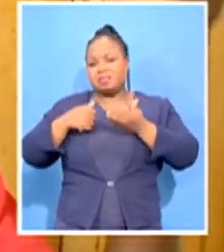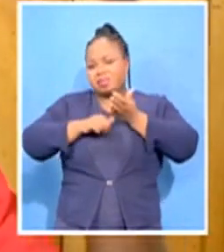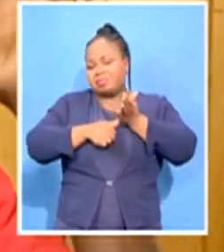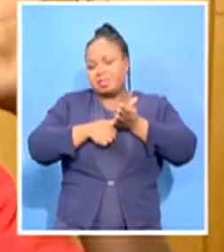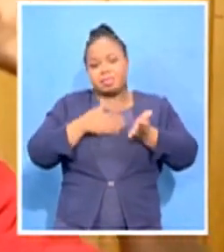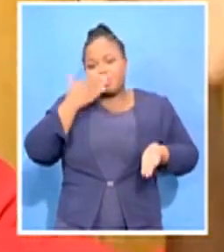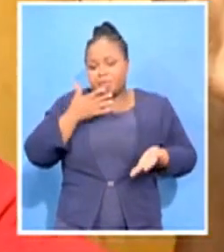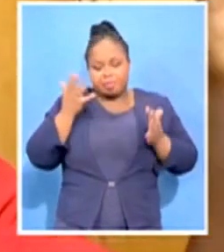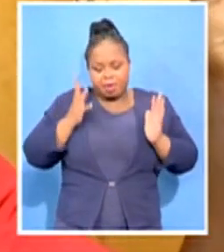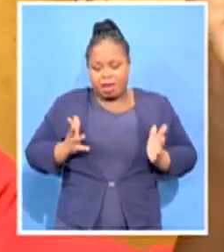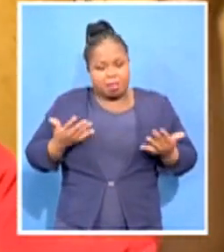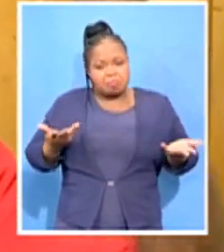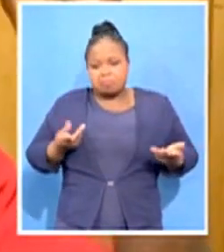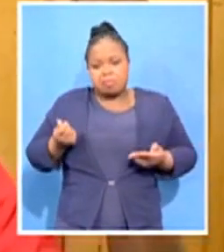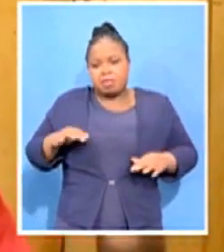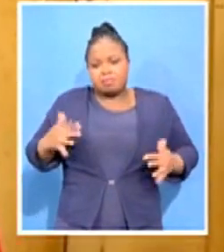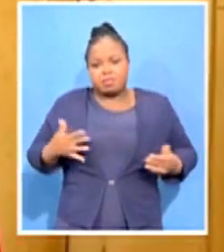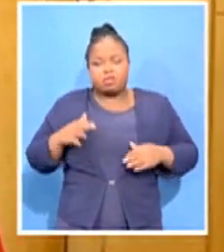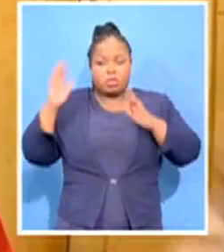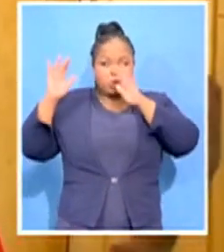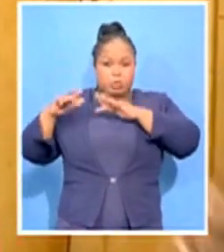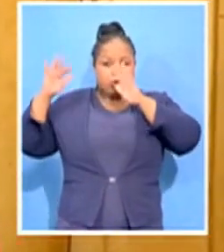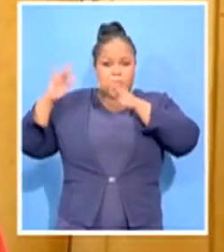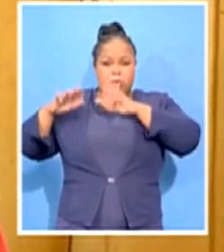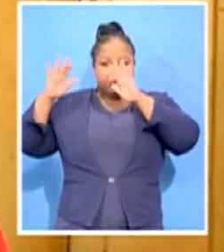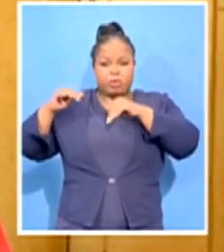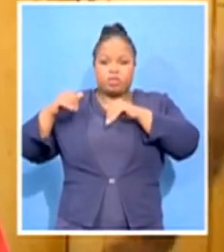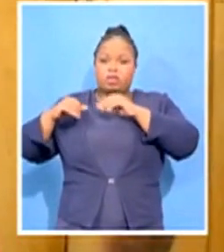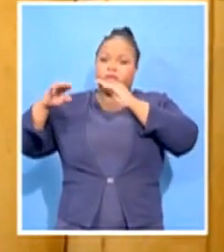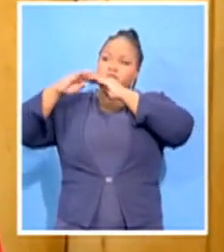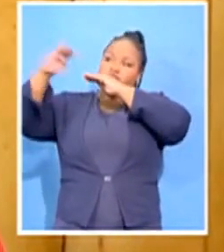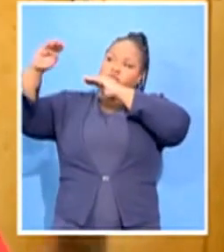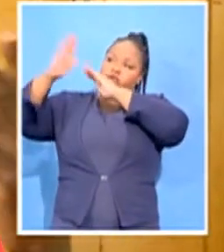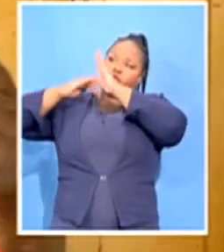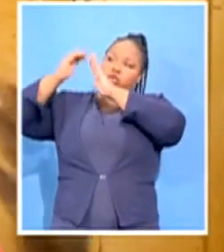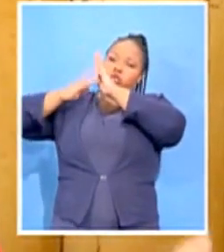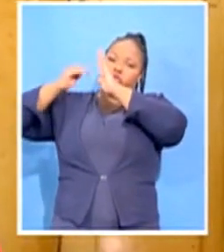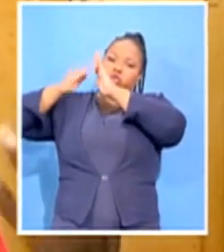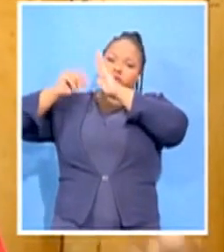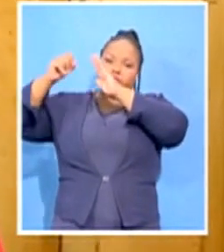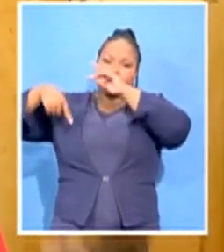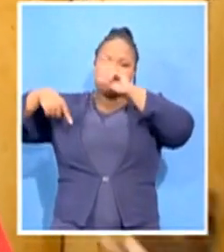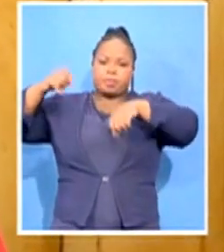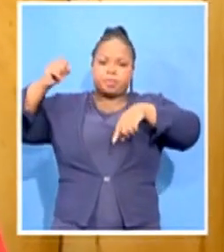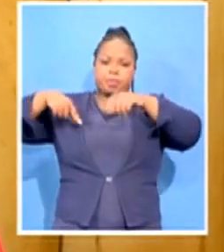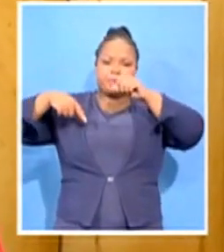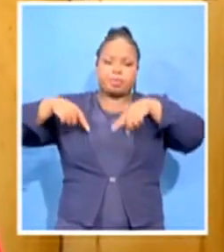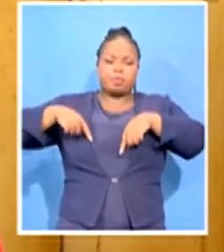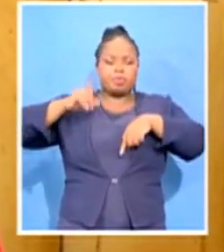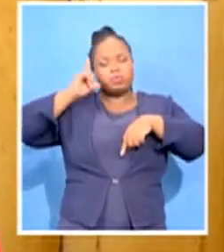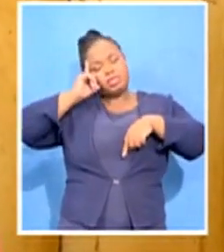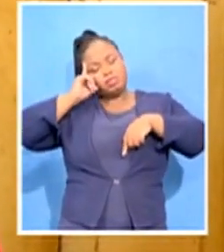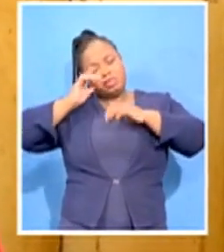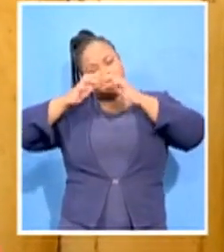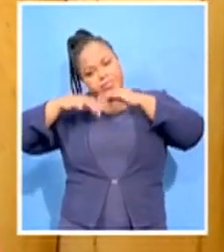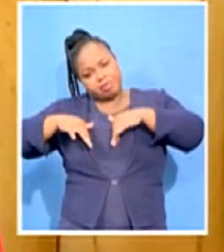raining, if I paint the roof, it just falls. When I'm sleeping, it just falls. When I inhale, inhale, it's just sinking